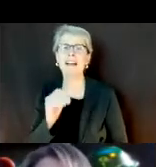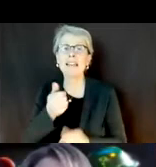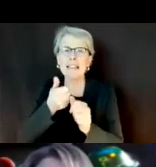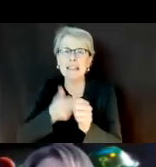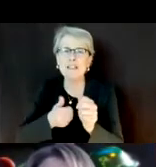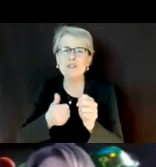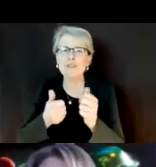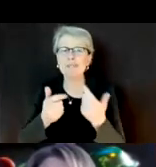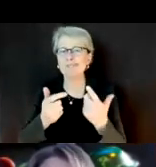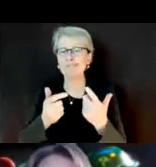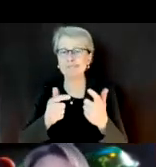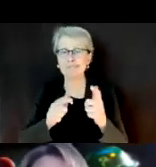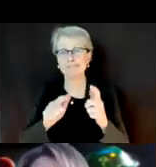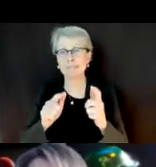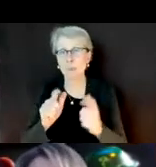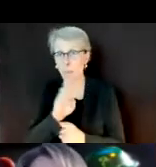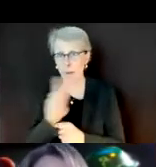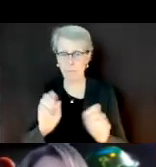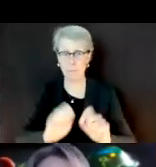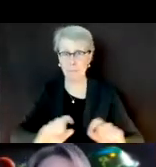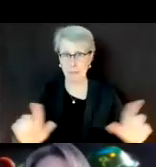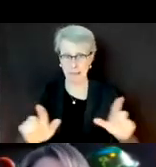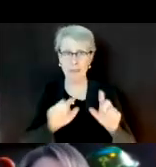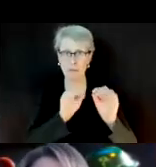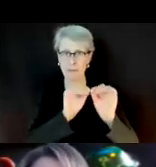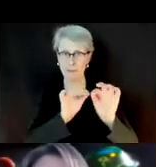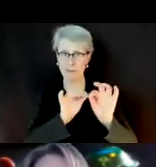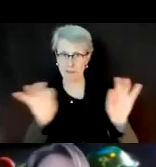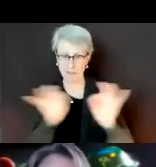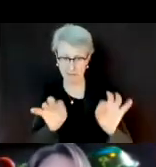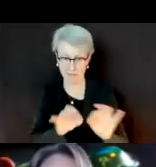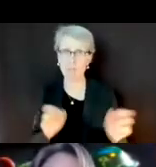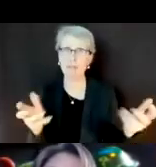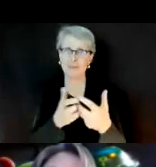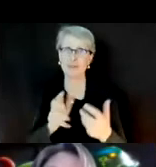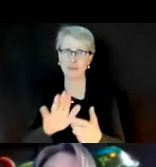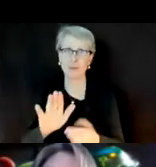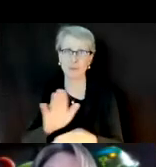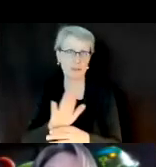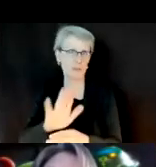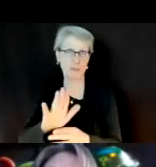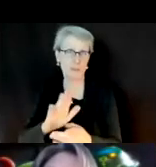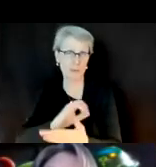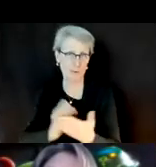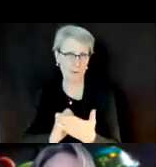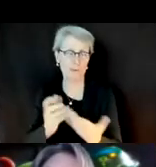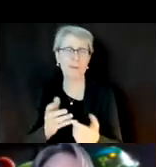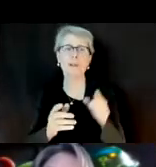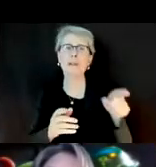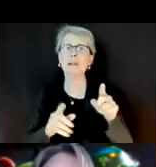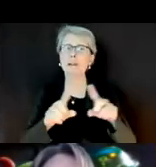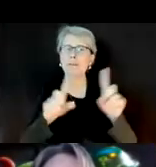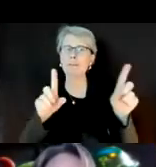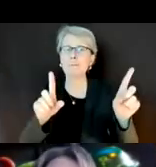that's relevant to your organization, to your creative business. You can also use it like just